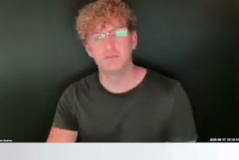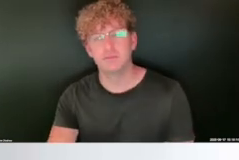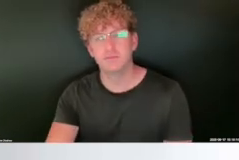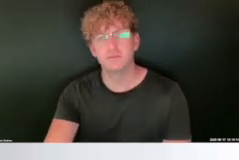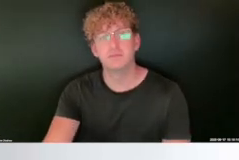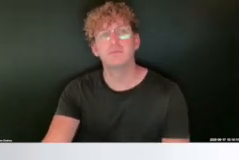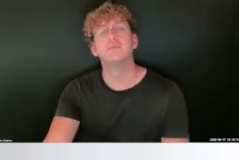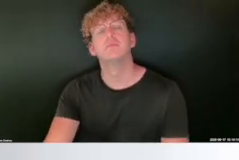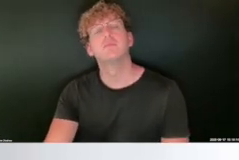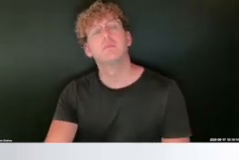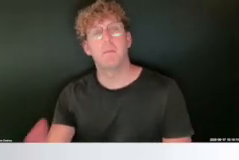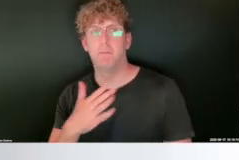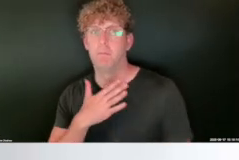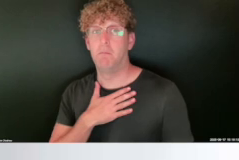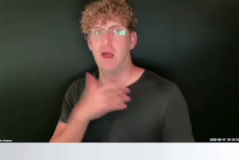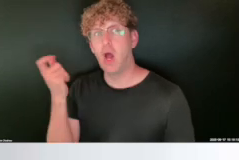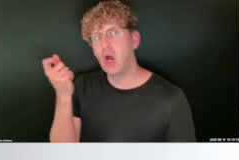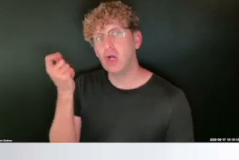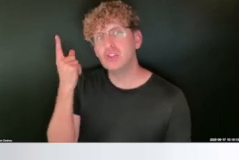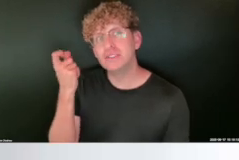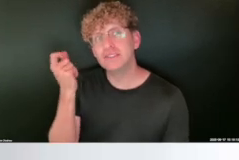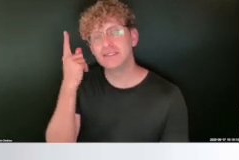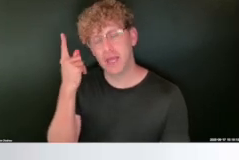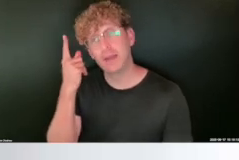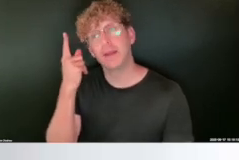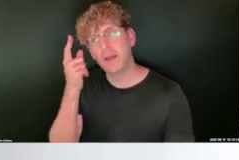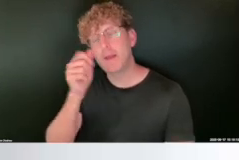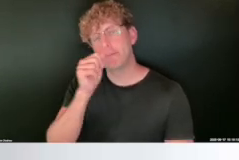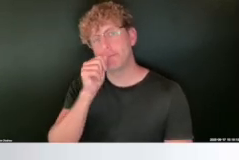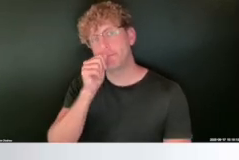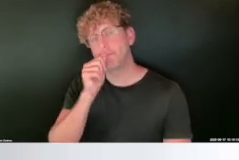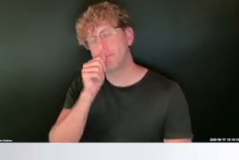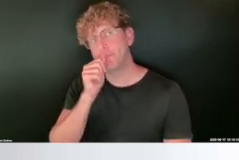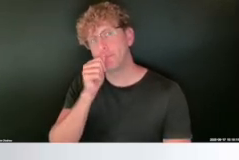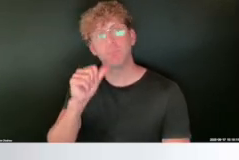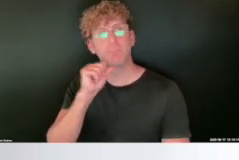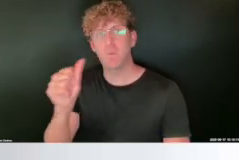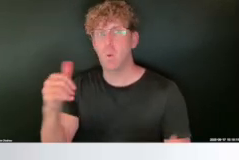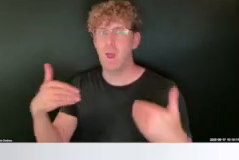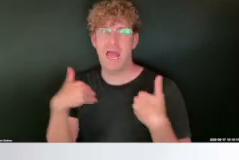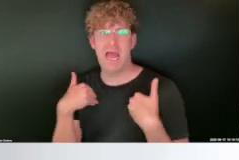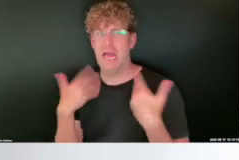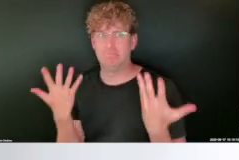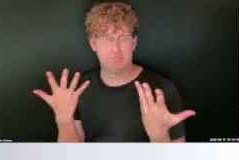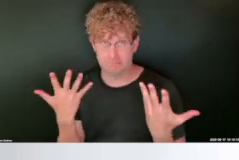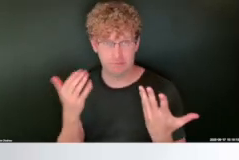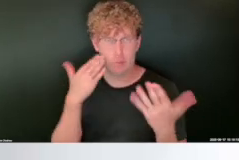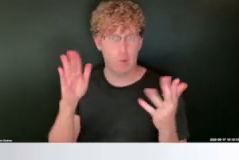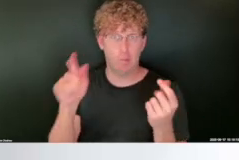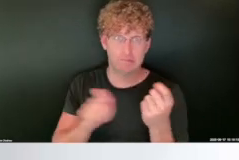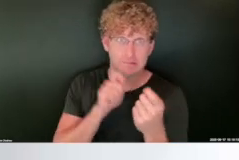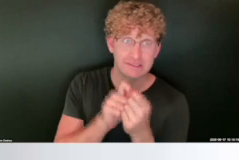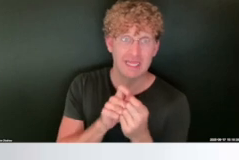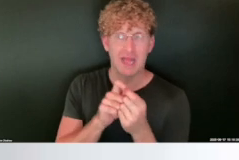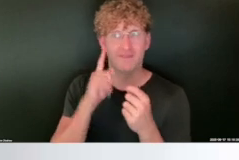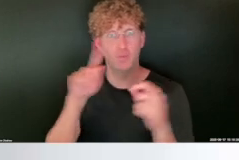That is my understanding as well, that we don't have that for sure. We don't know exactly if it's just for standard HVIP or it could be allocated